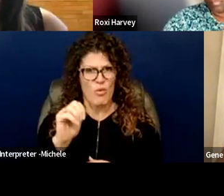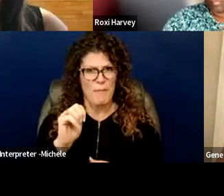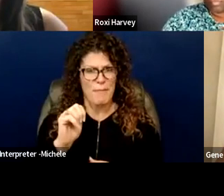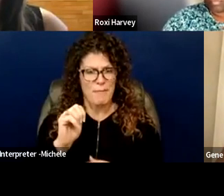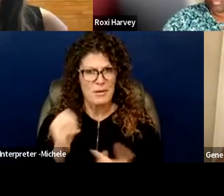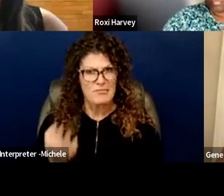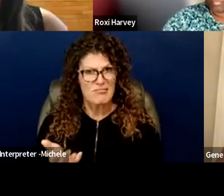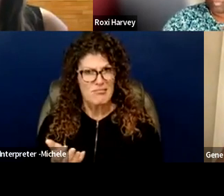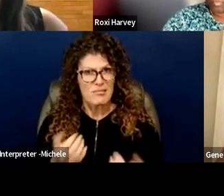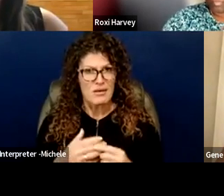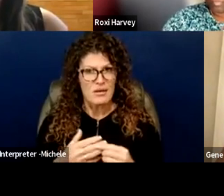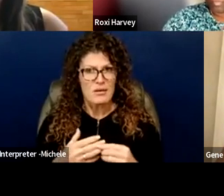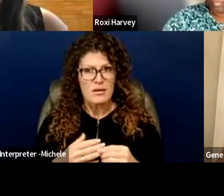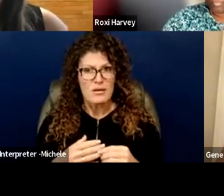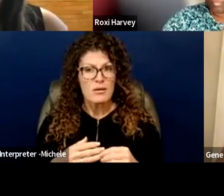would be